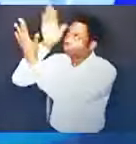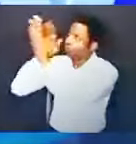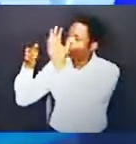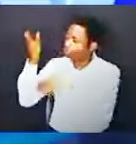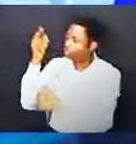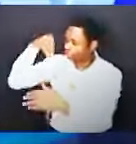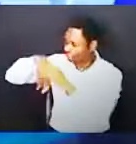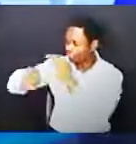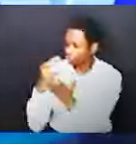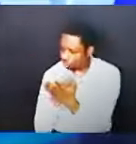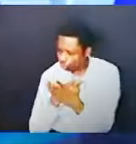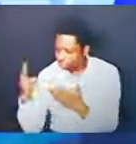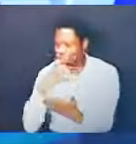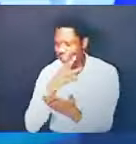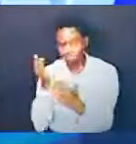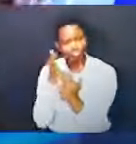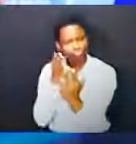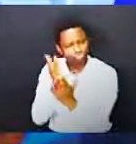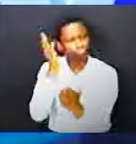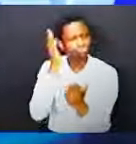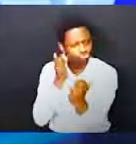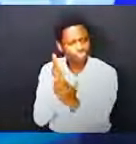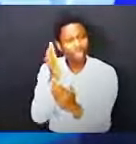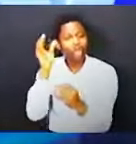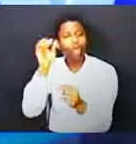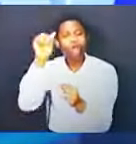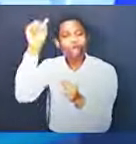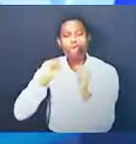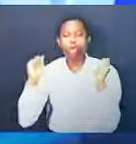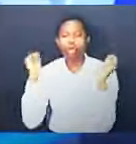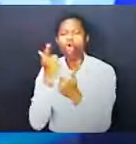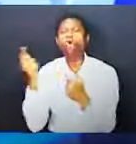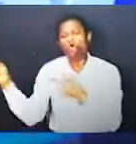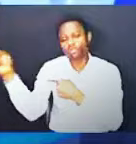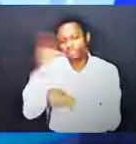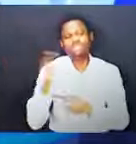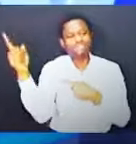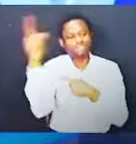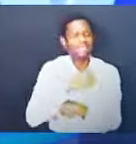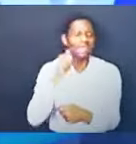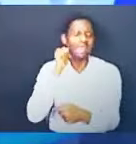In holiness and righteousness all our days.